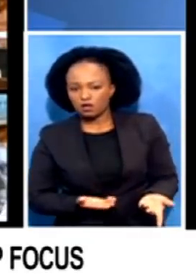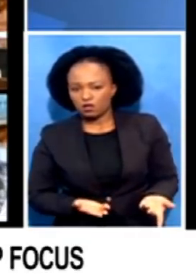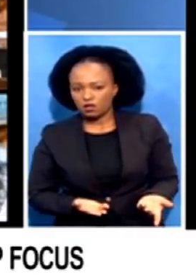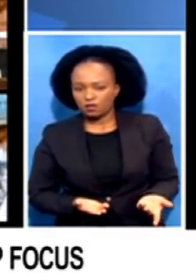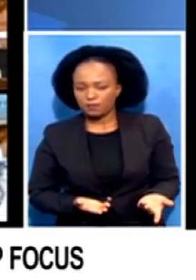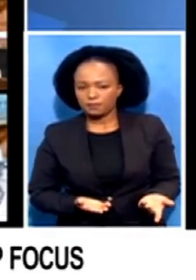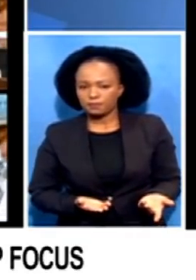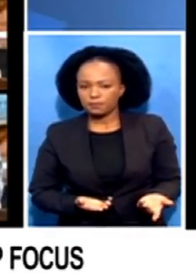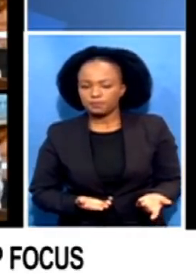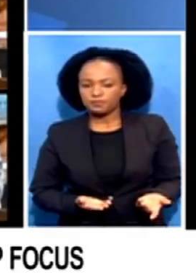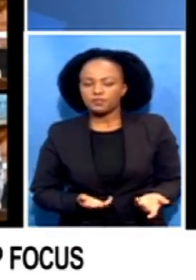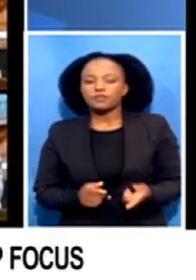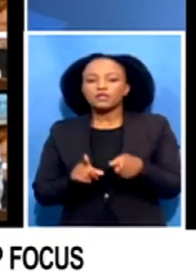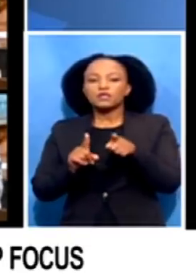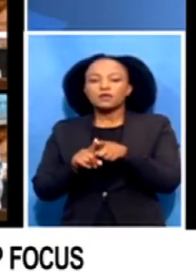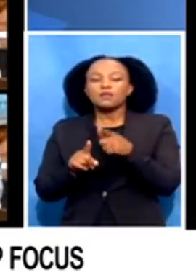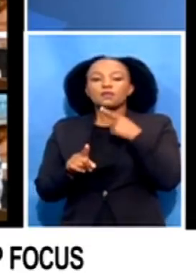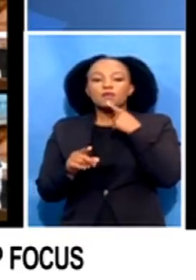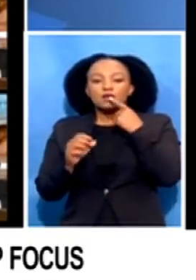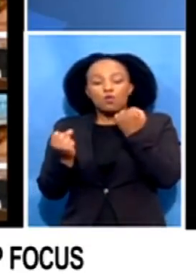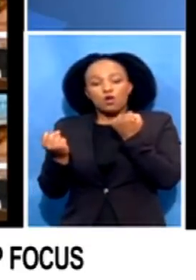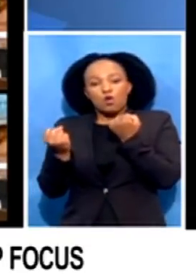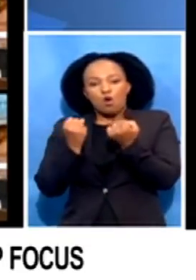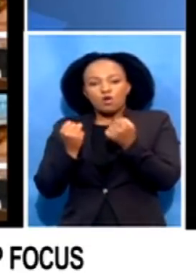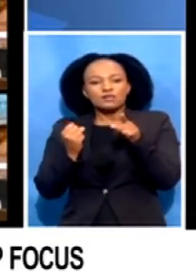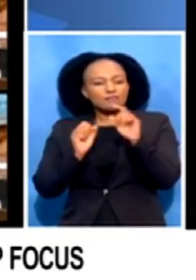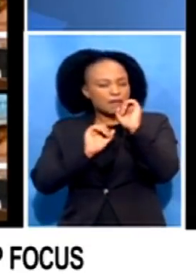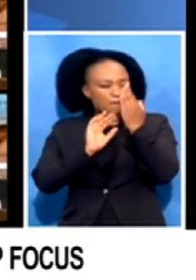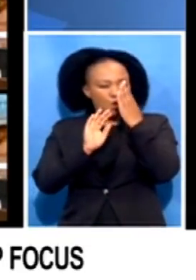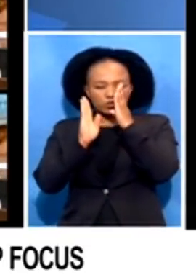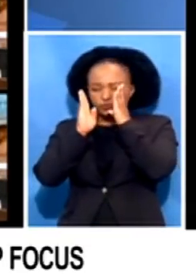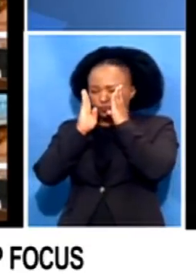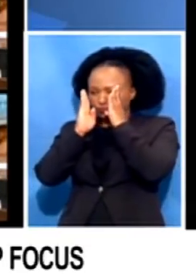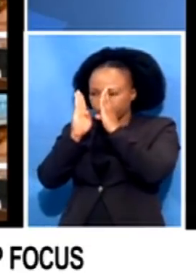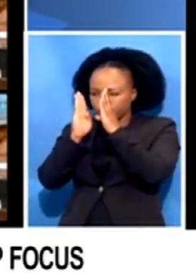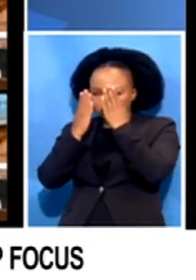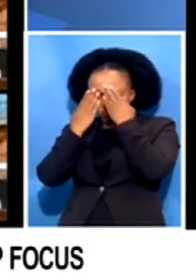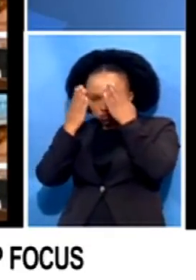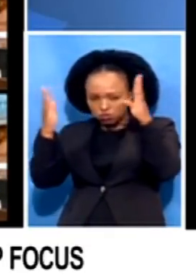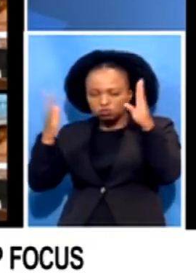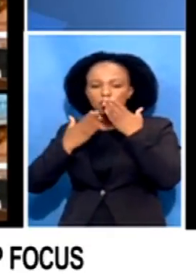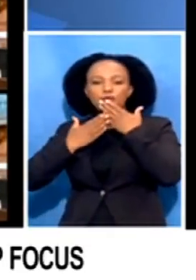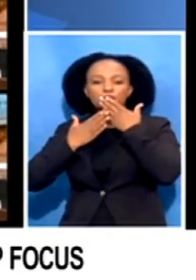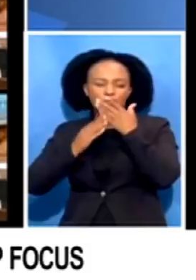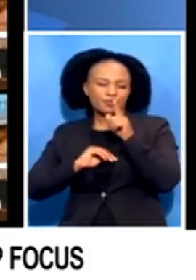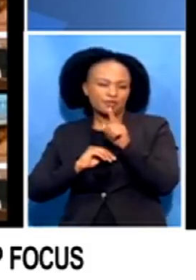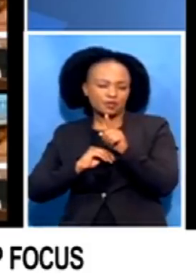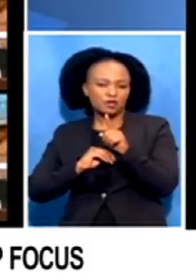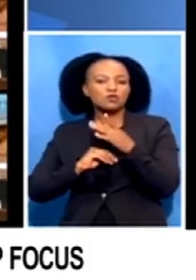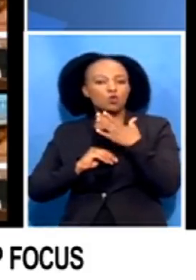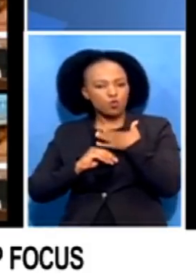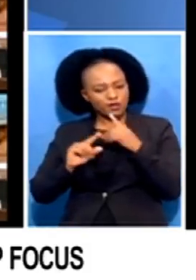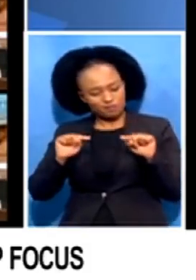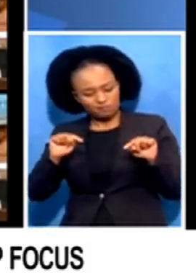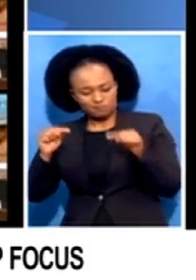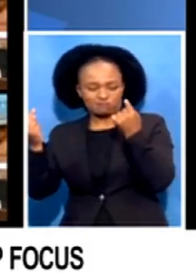to the concept of state affairs. And we therefore argue and submit respectfully that if one